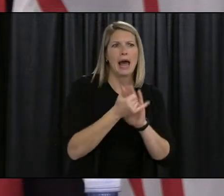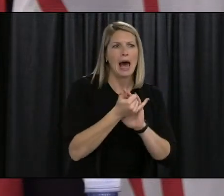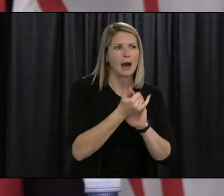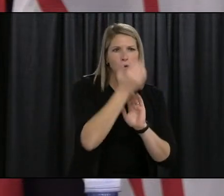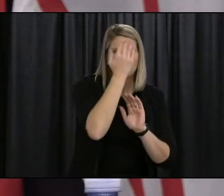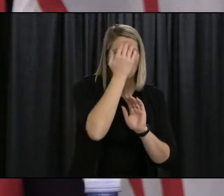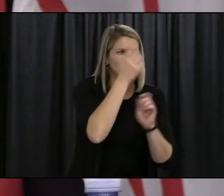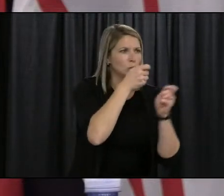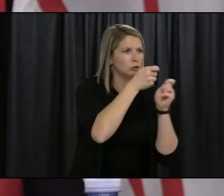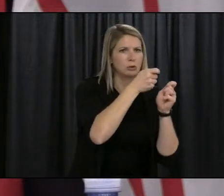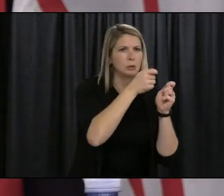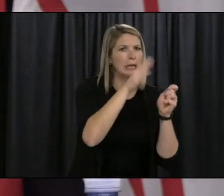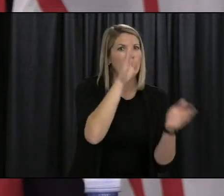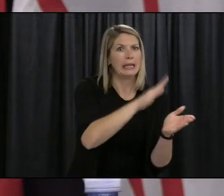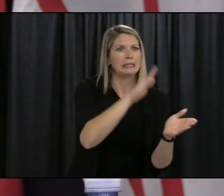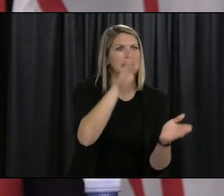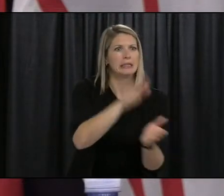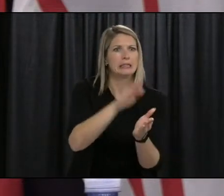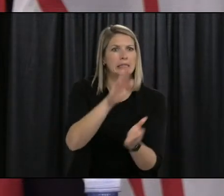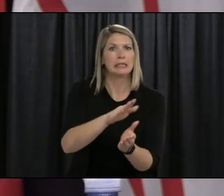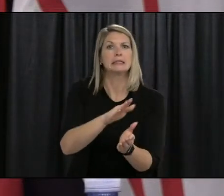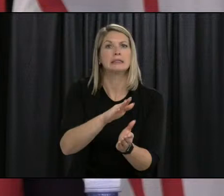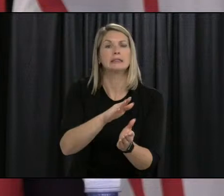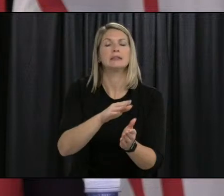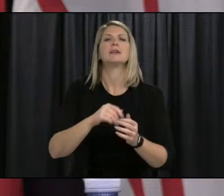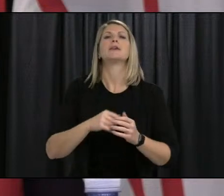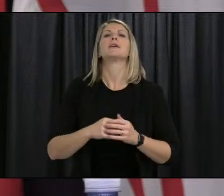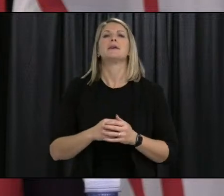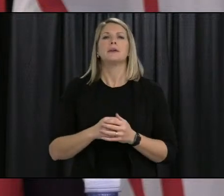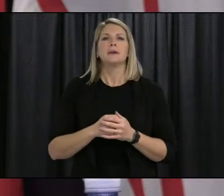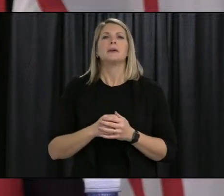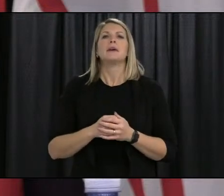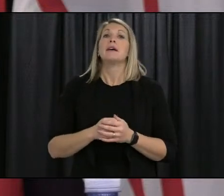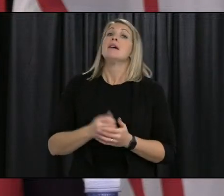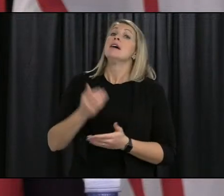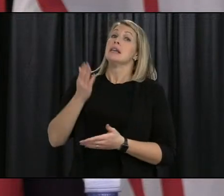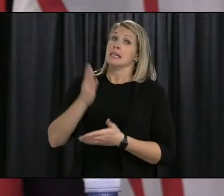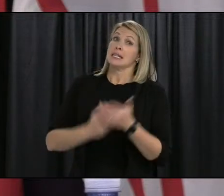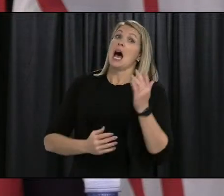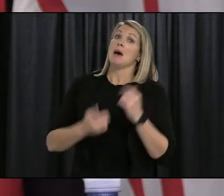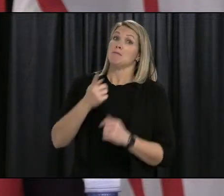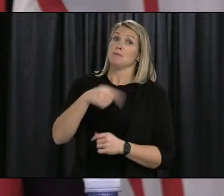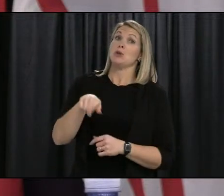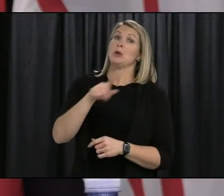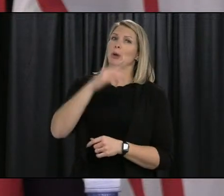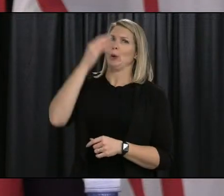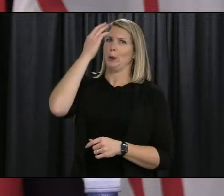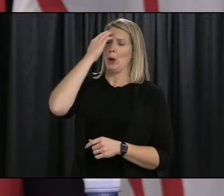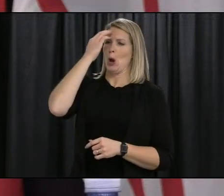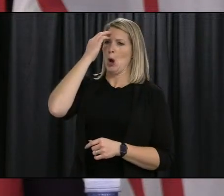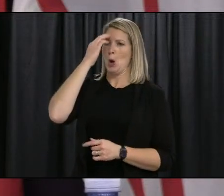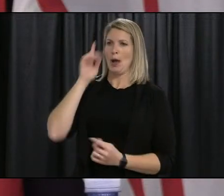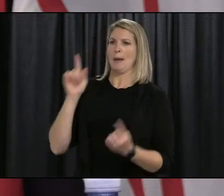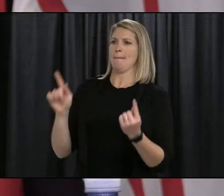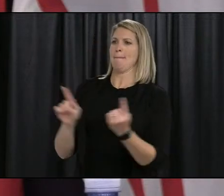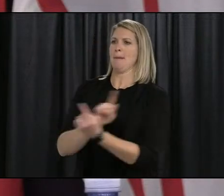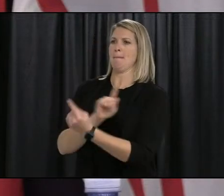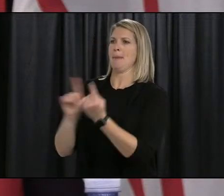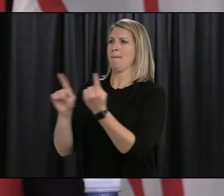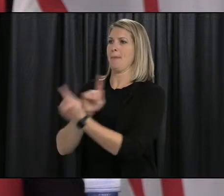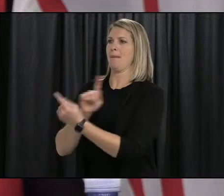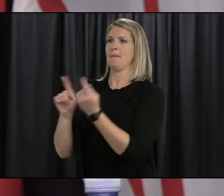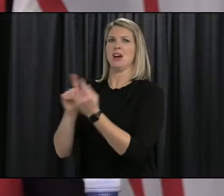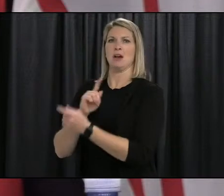a tool which will help people's memories. For those of you who were diligent enough to keep a rolling log of the people you met